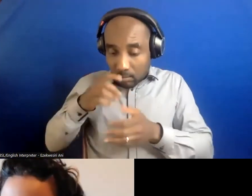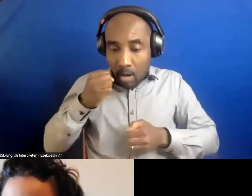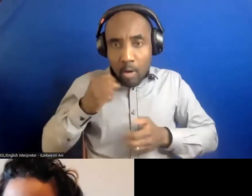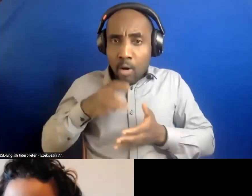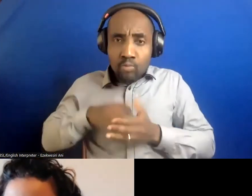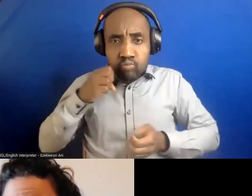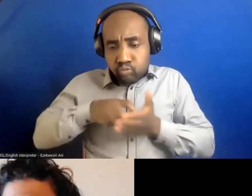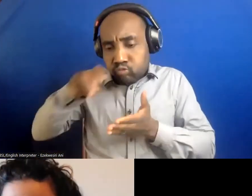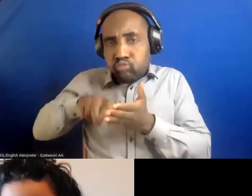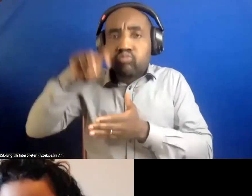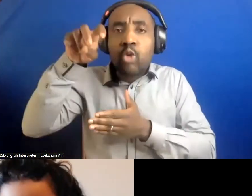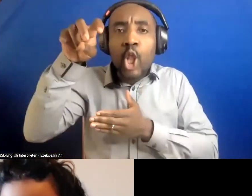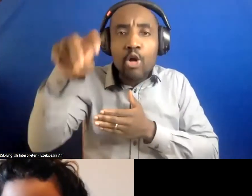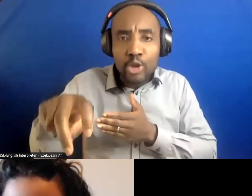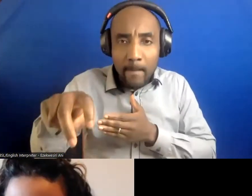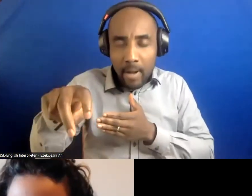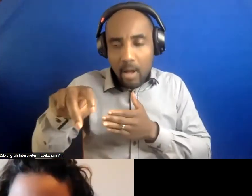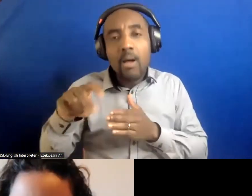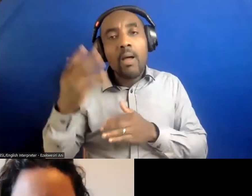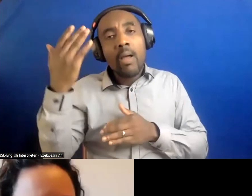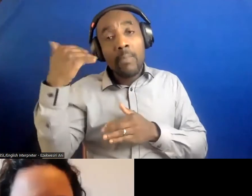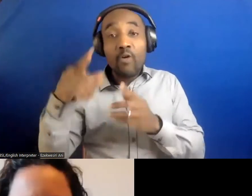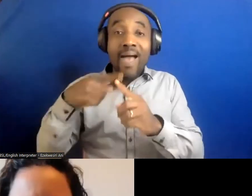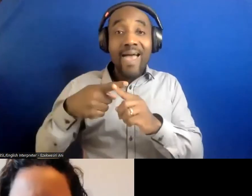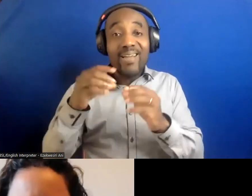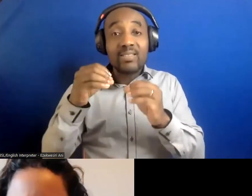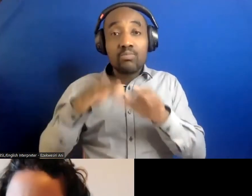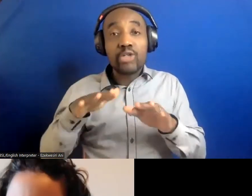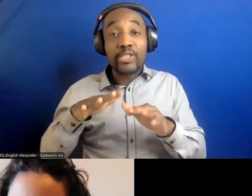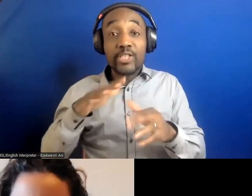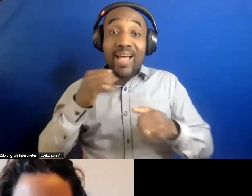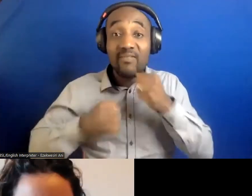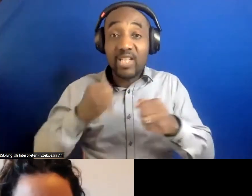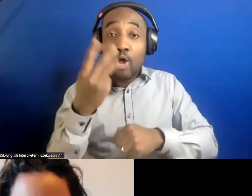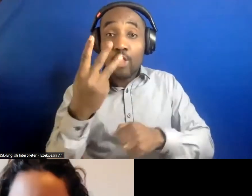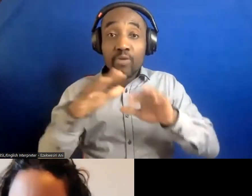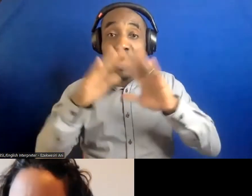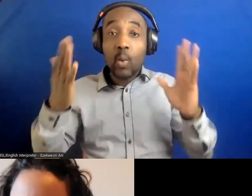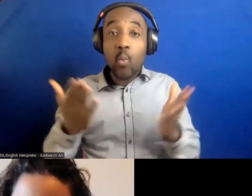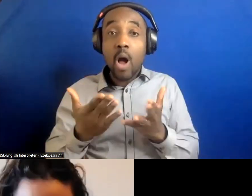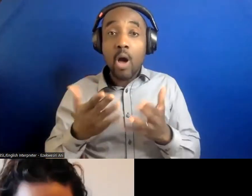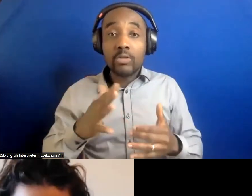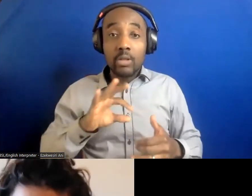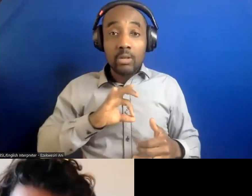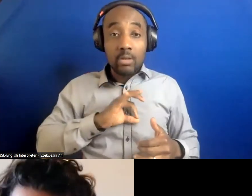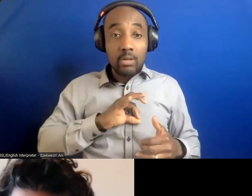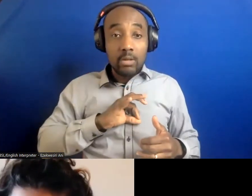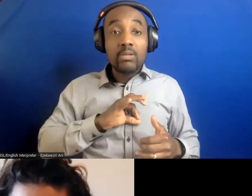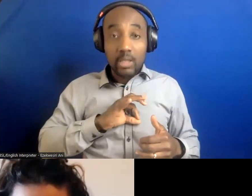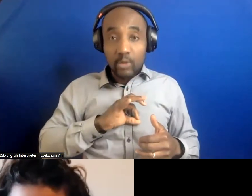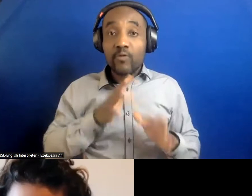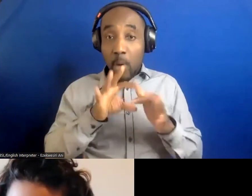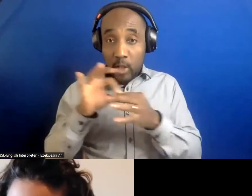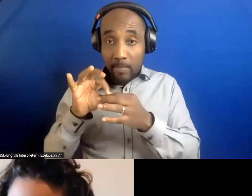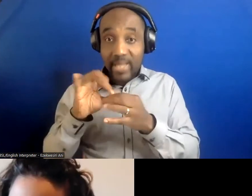and she is a former British athlete, has 3 world titles, and from the Olympic Games,